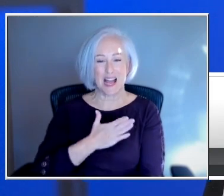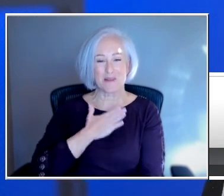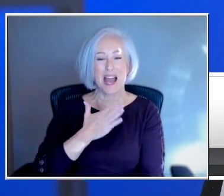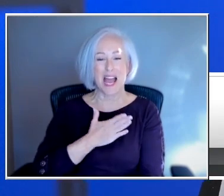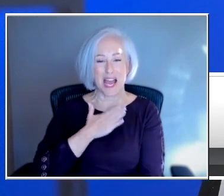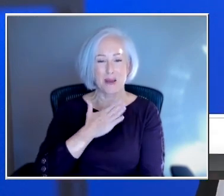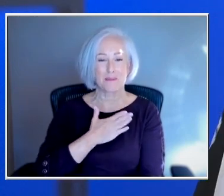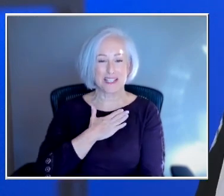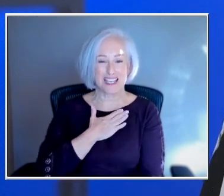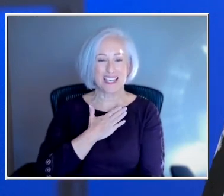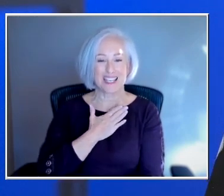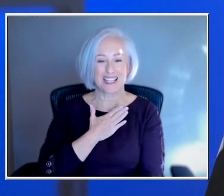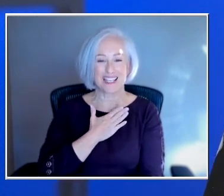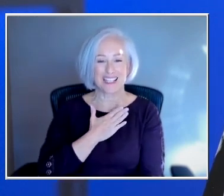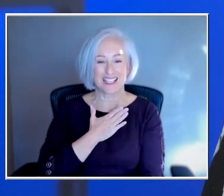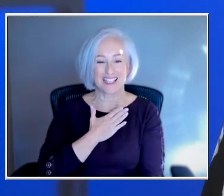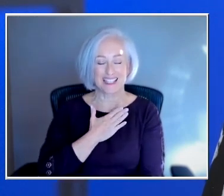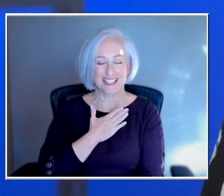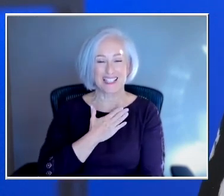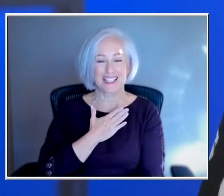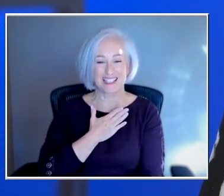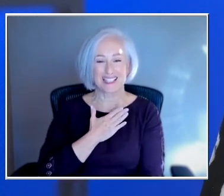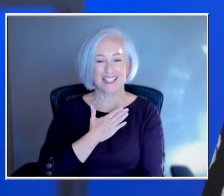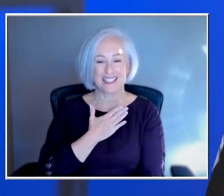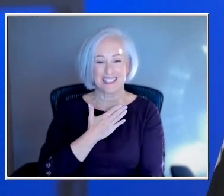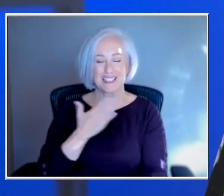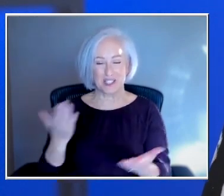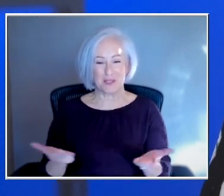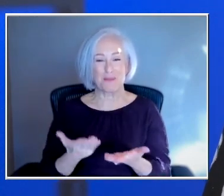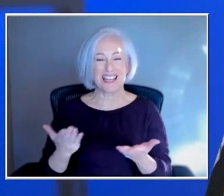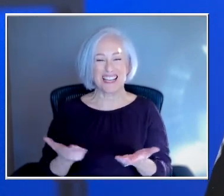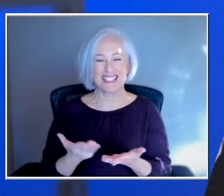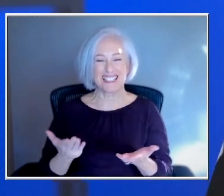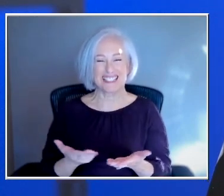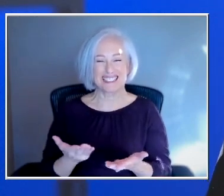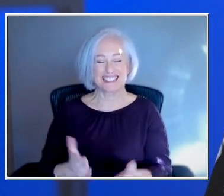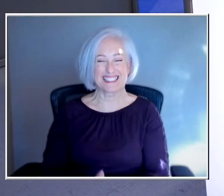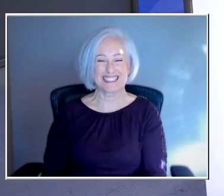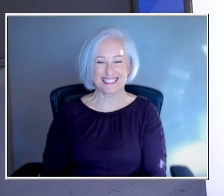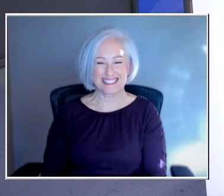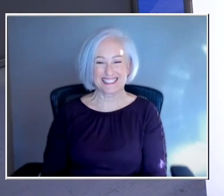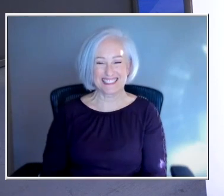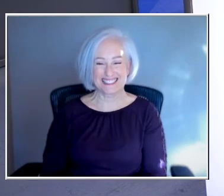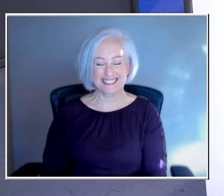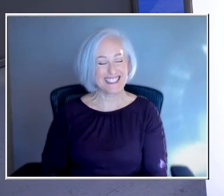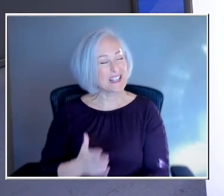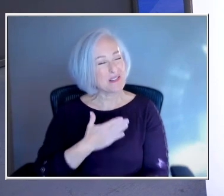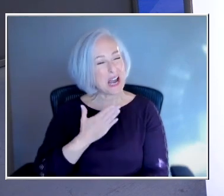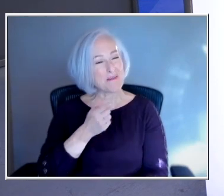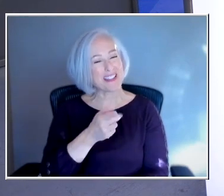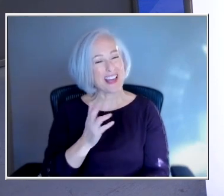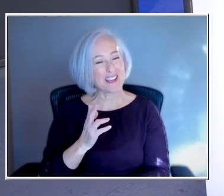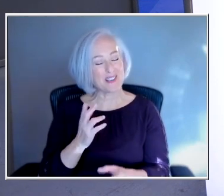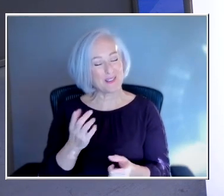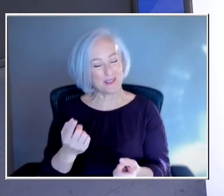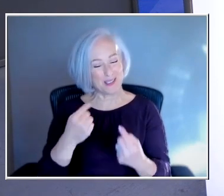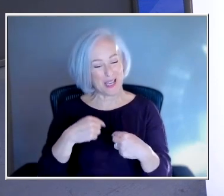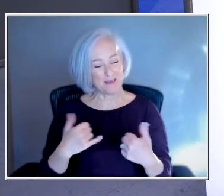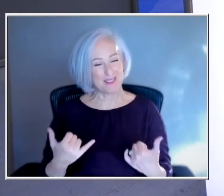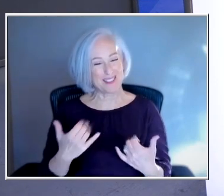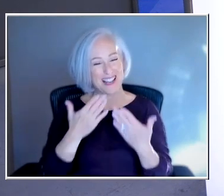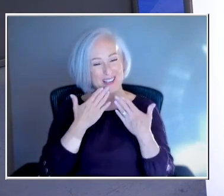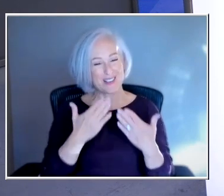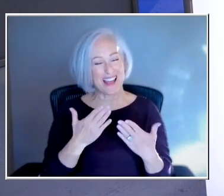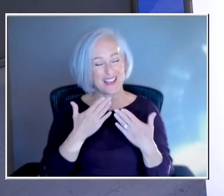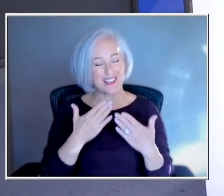how we're to be here. We're happy to have you here. So thank you for being with us this